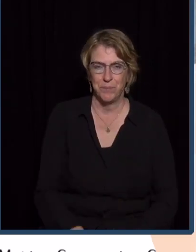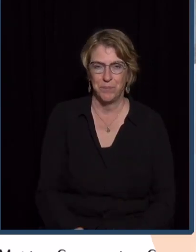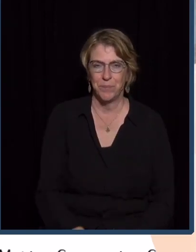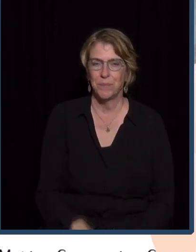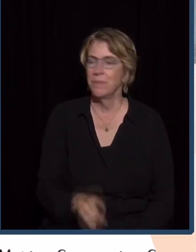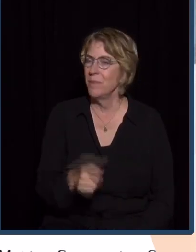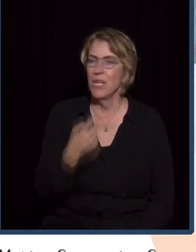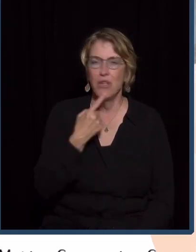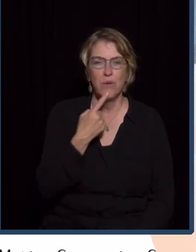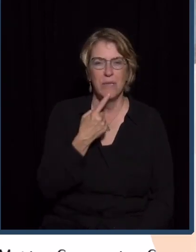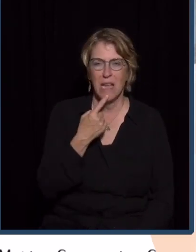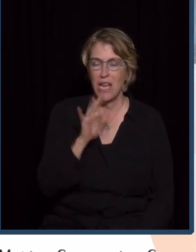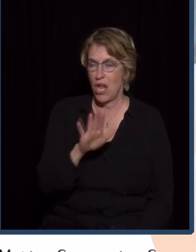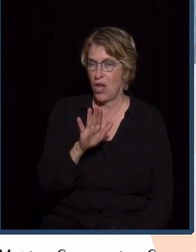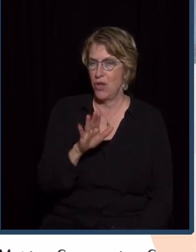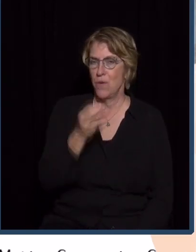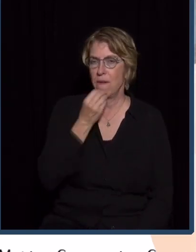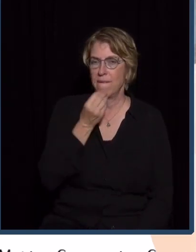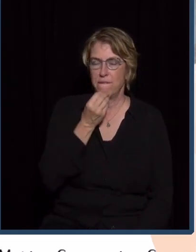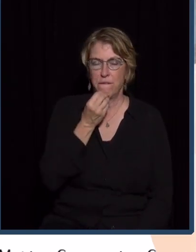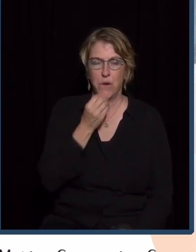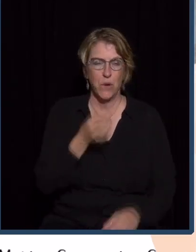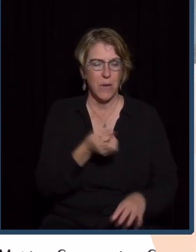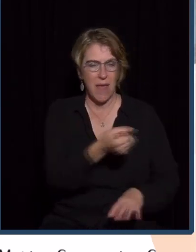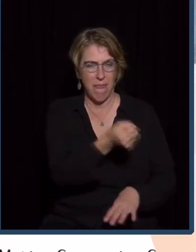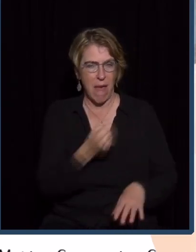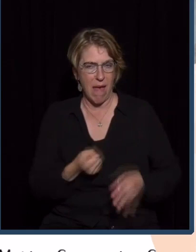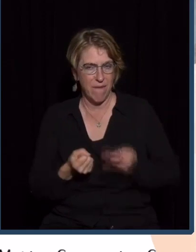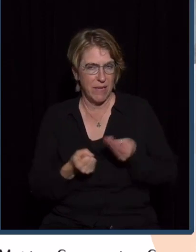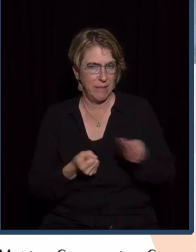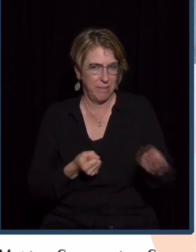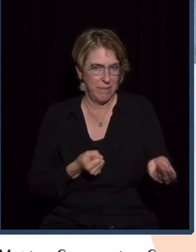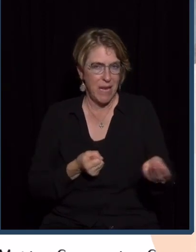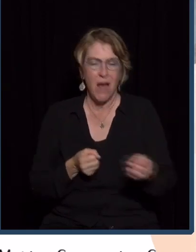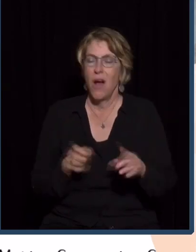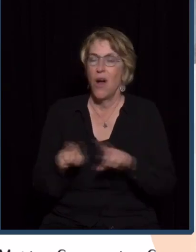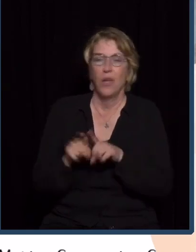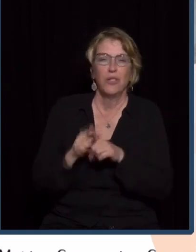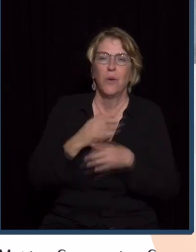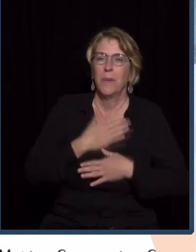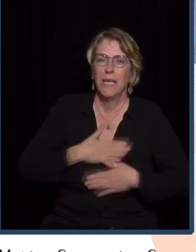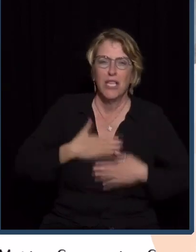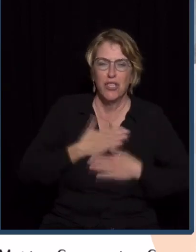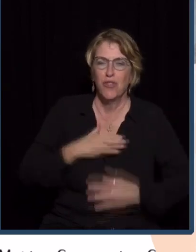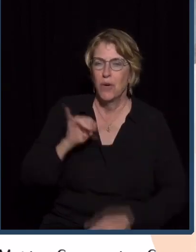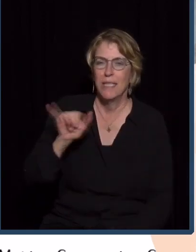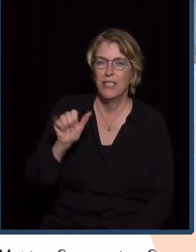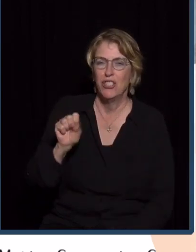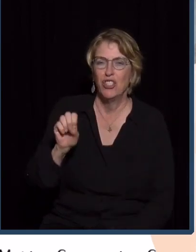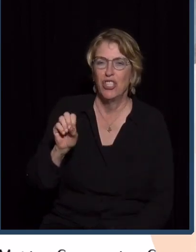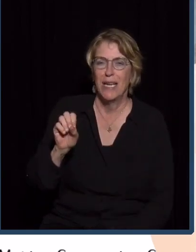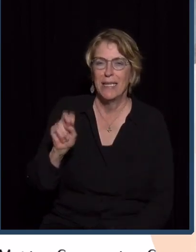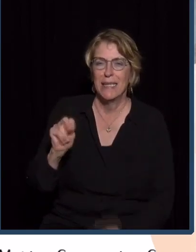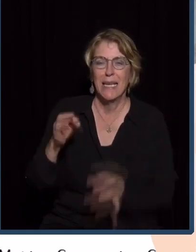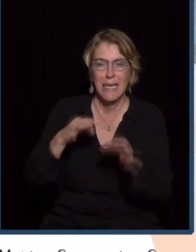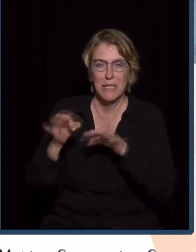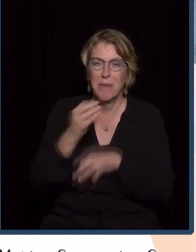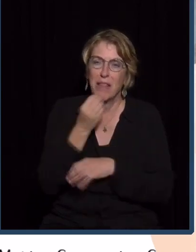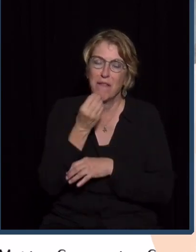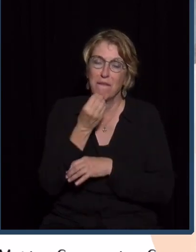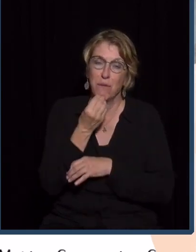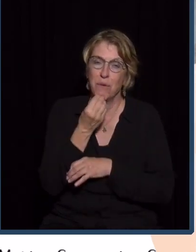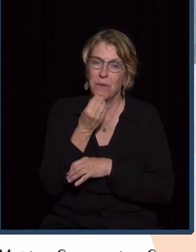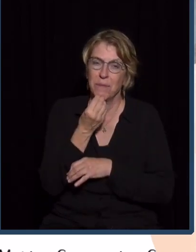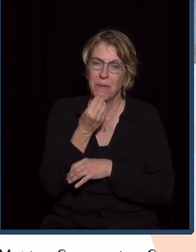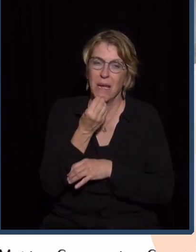had it heating up in the oven, and I loved watching Jason talk with them about what you're eating tonight. So fun. So I know this will